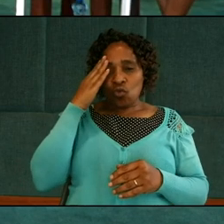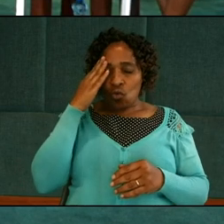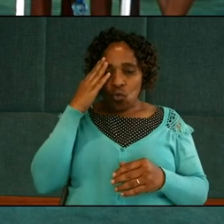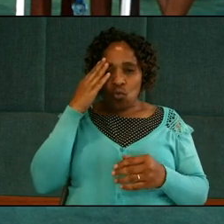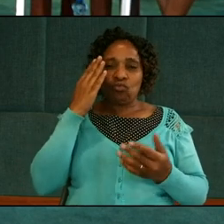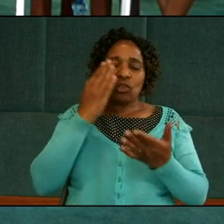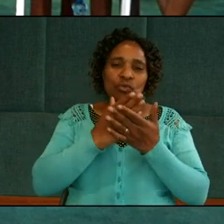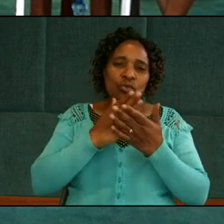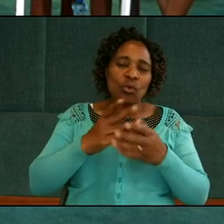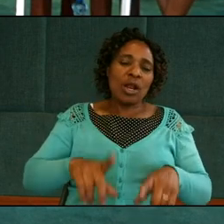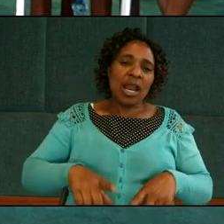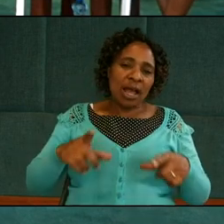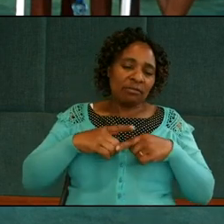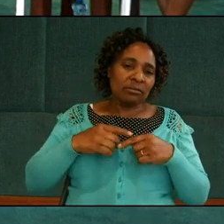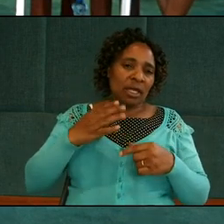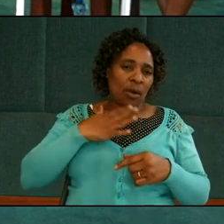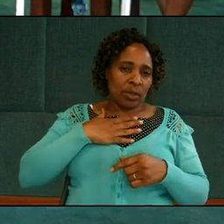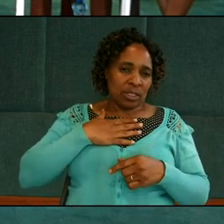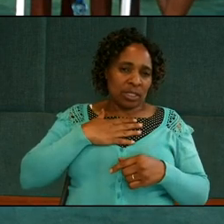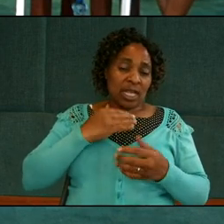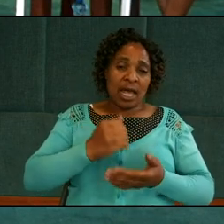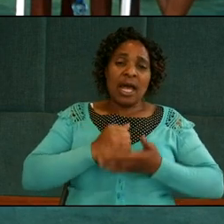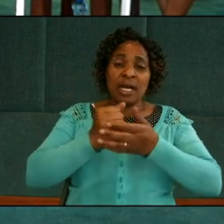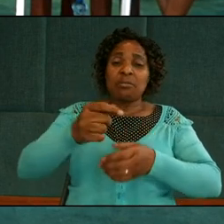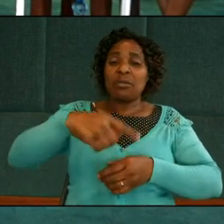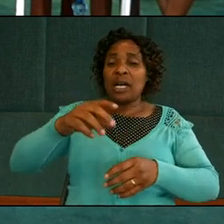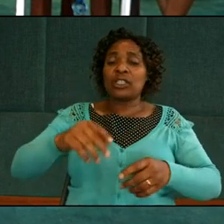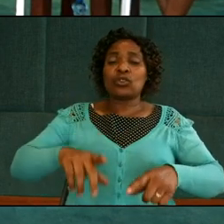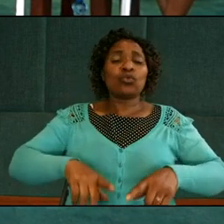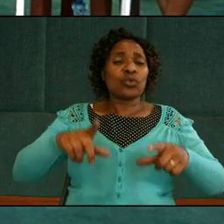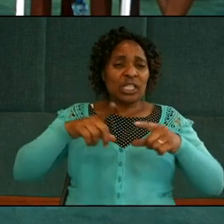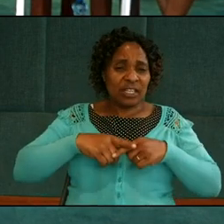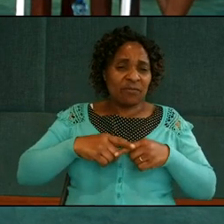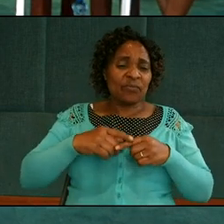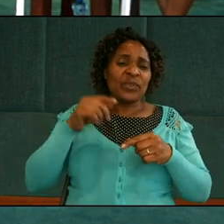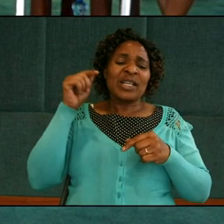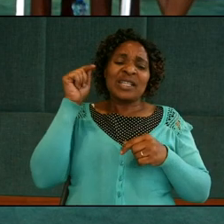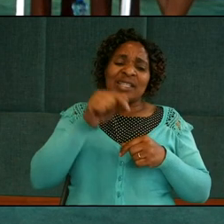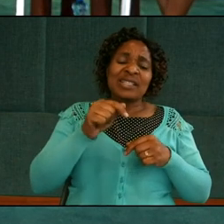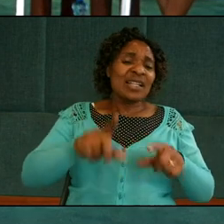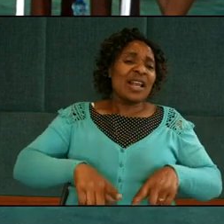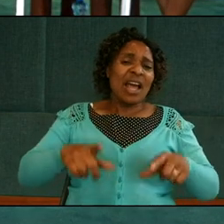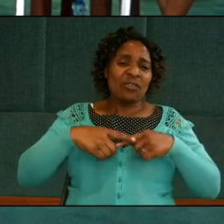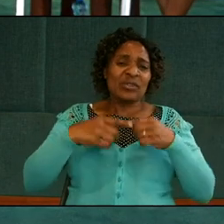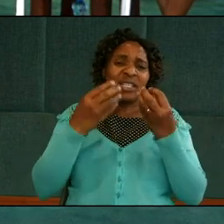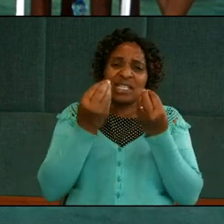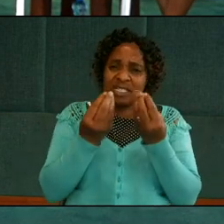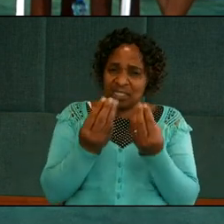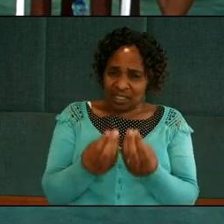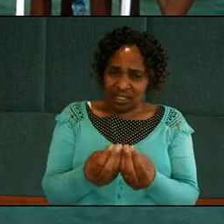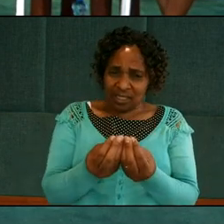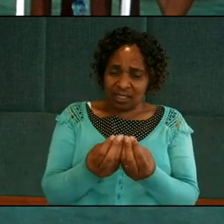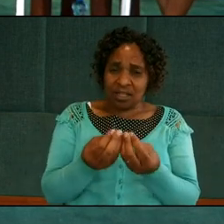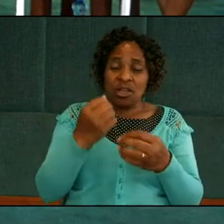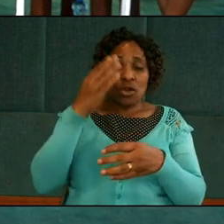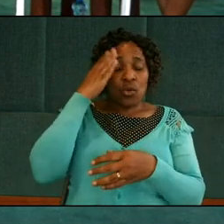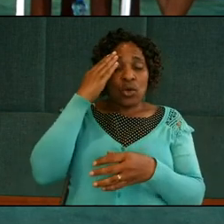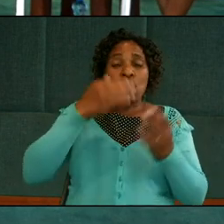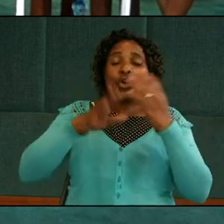lives, because it will help us to live lives much easier. And knowing God's